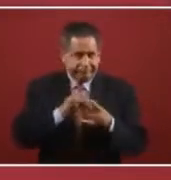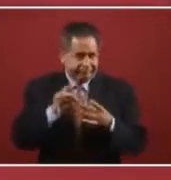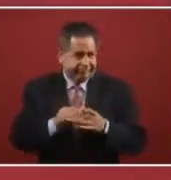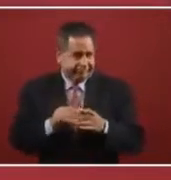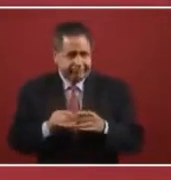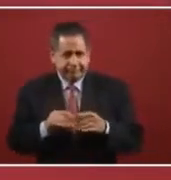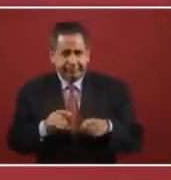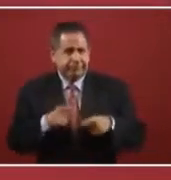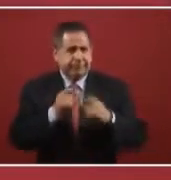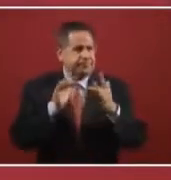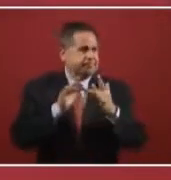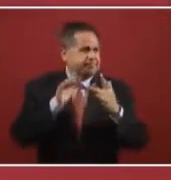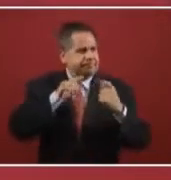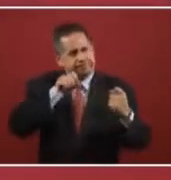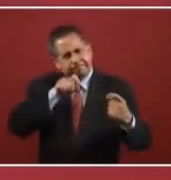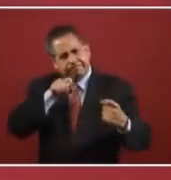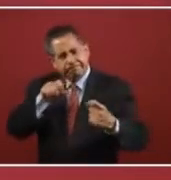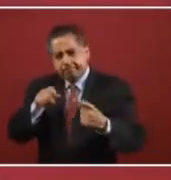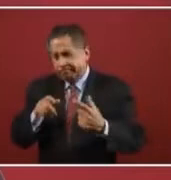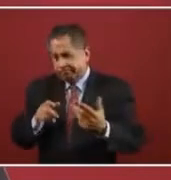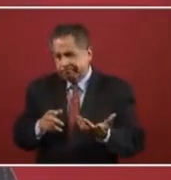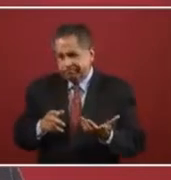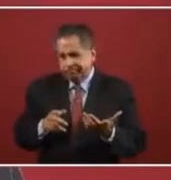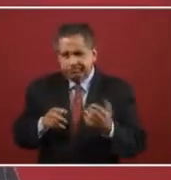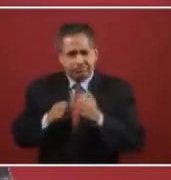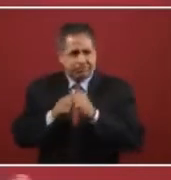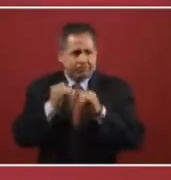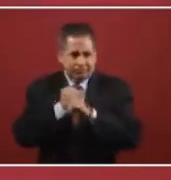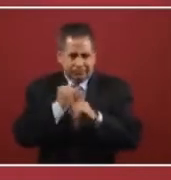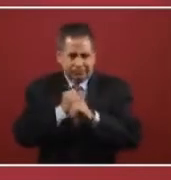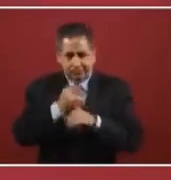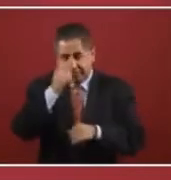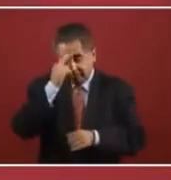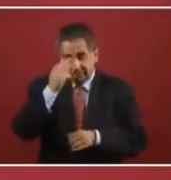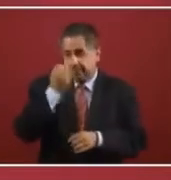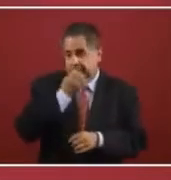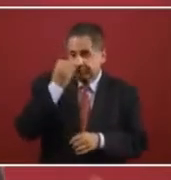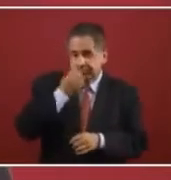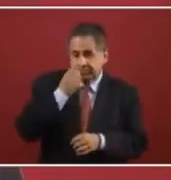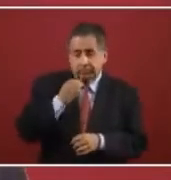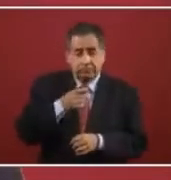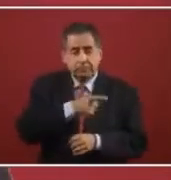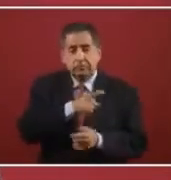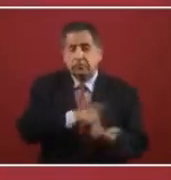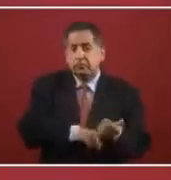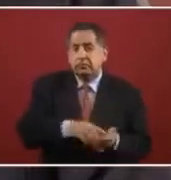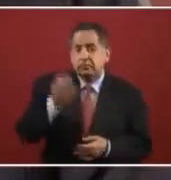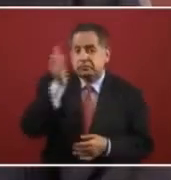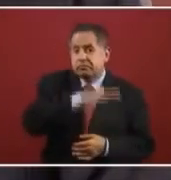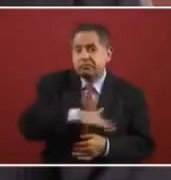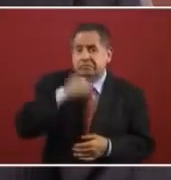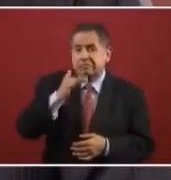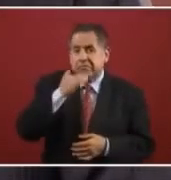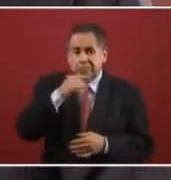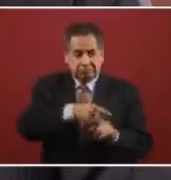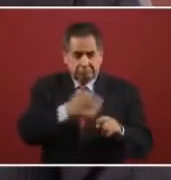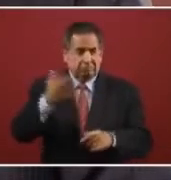the systems, computers, communication, internet in the schools, but it was a fraud